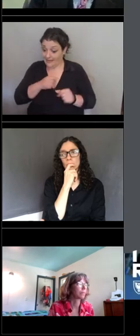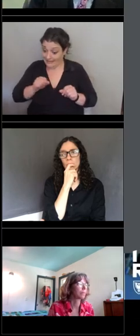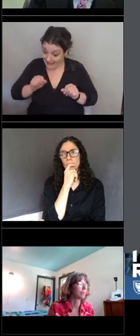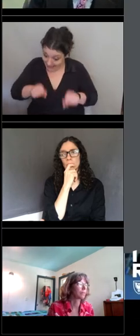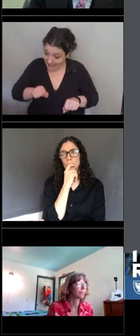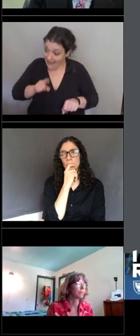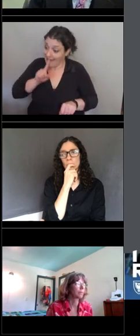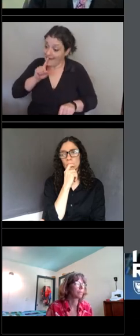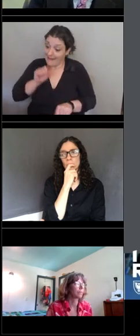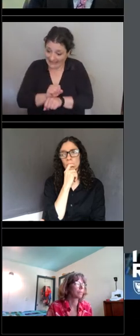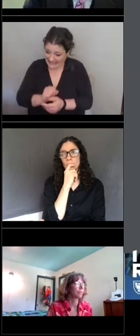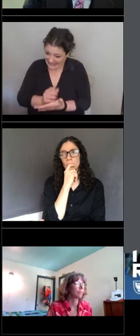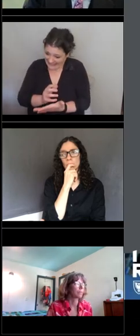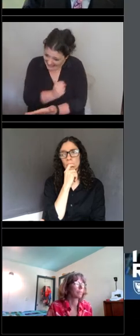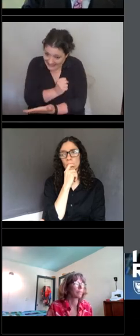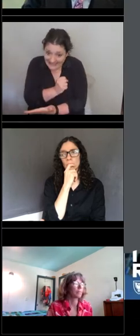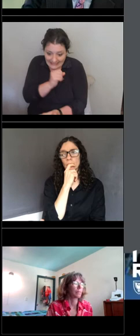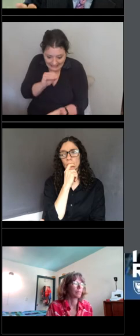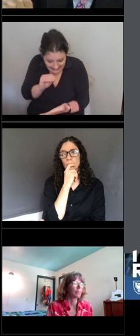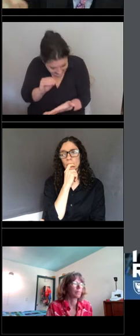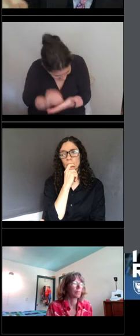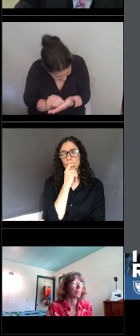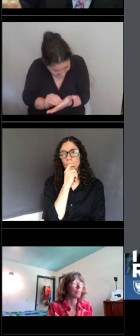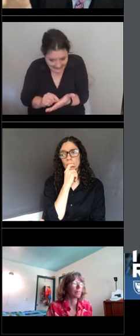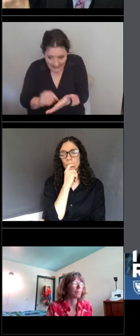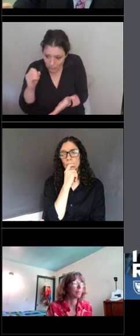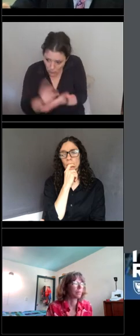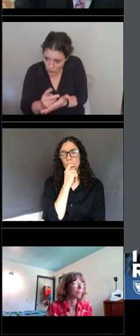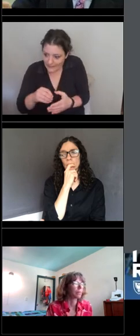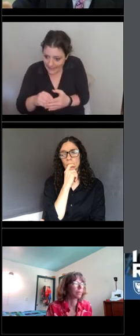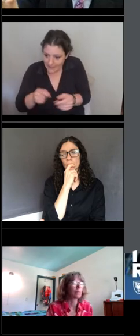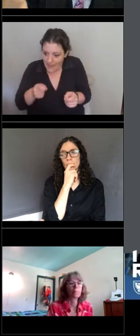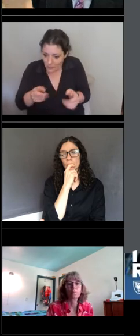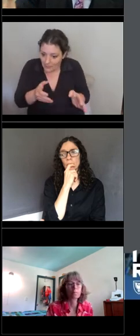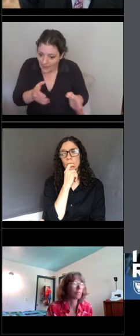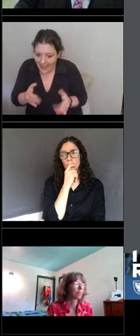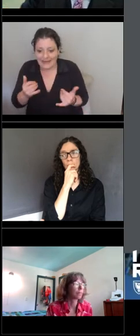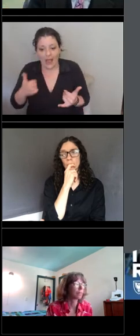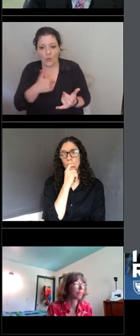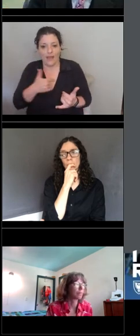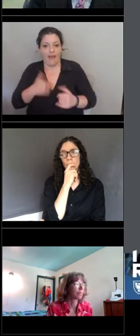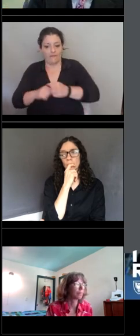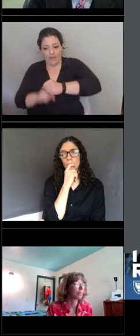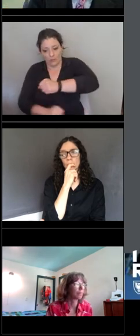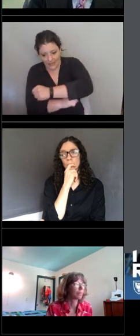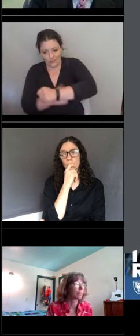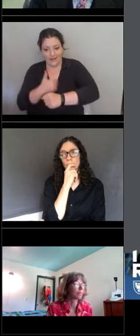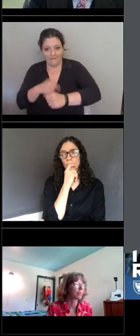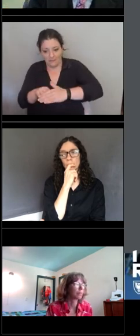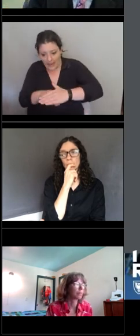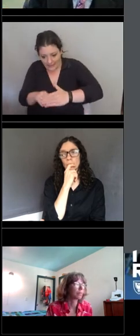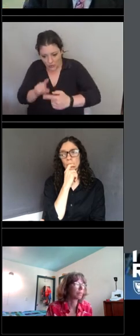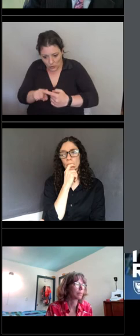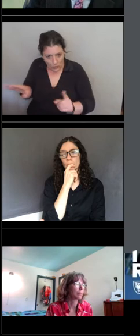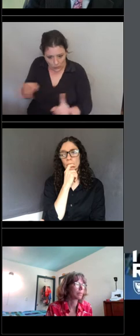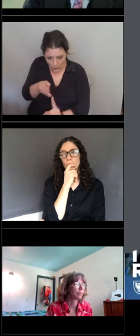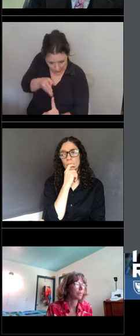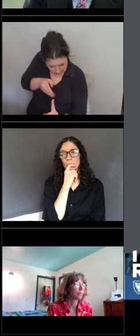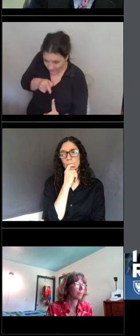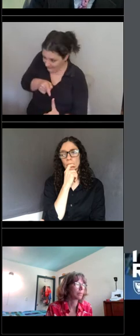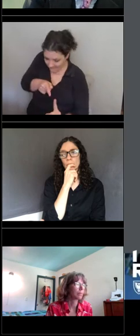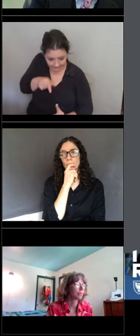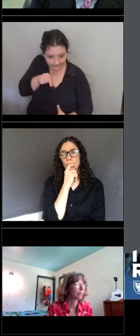park. So for us, that's why we, you know, our first start was with the management plan, and then, you know, seeing the